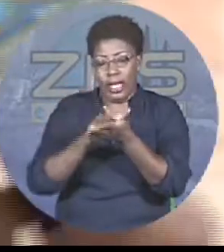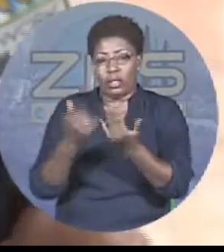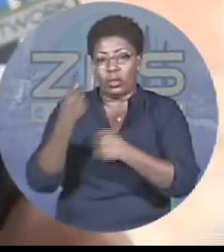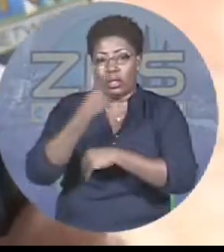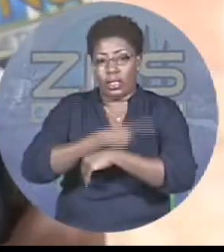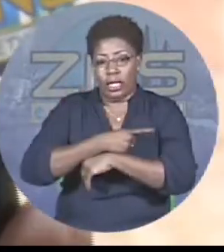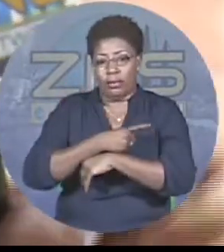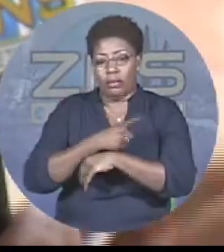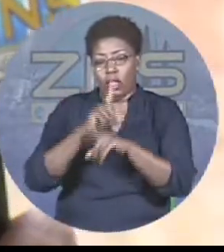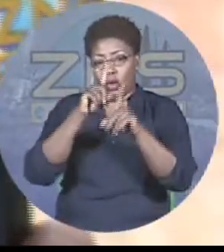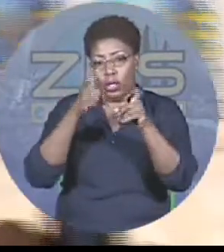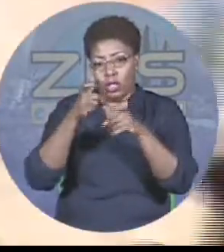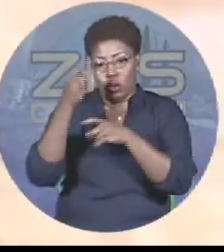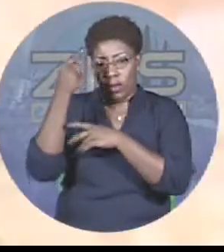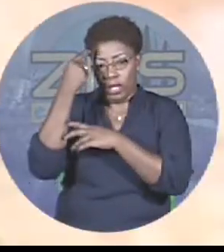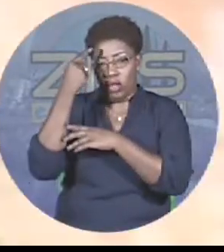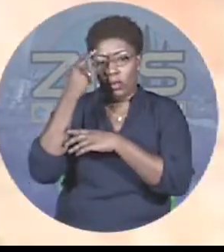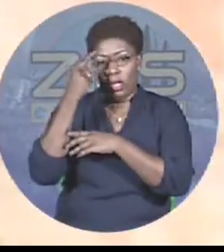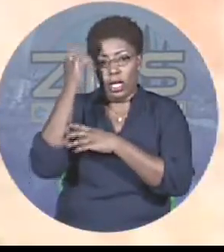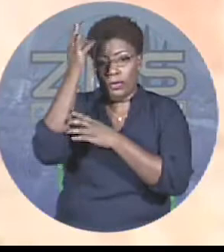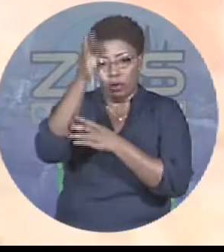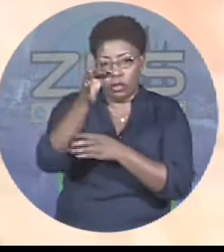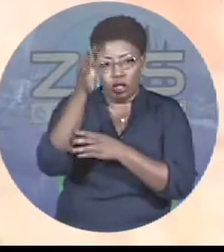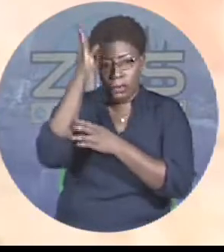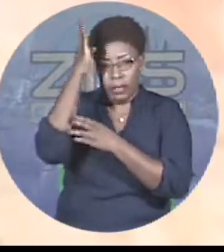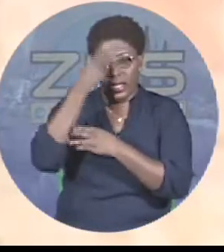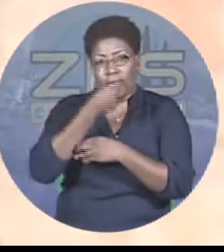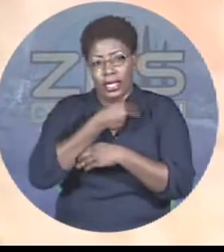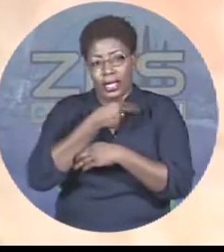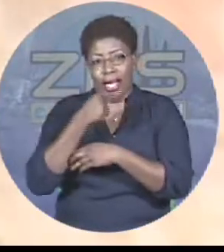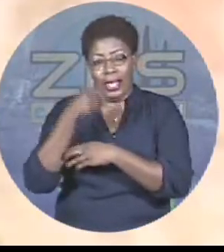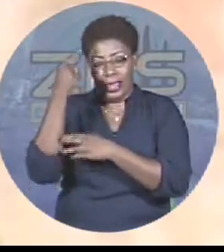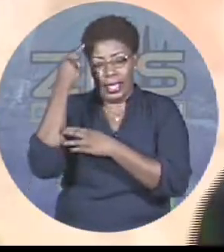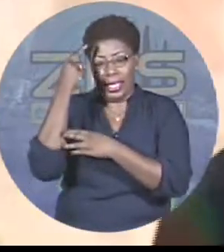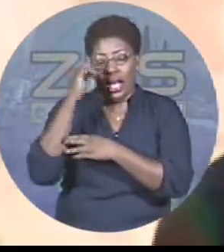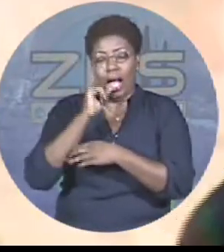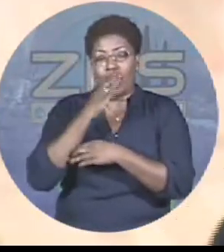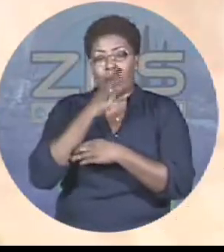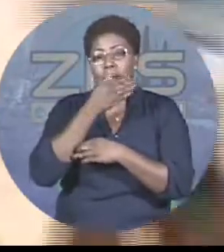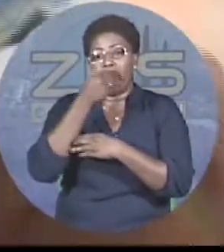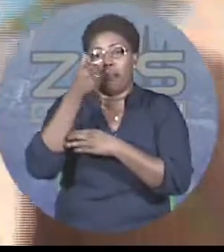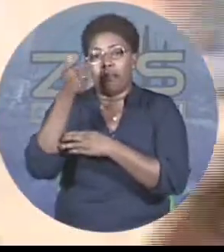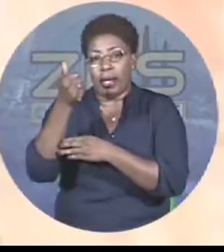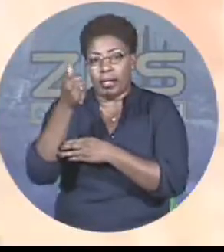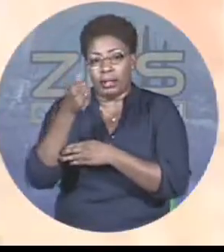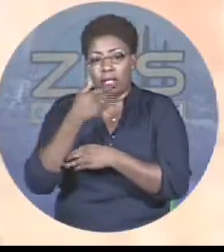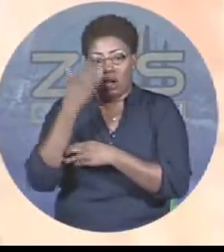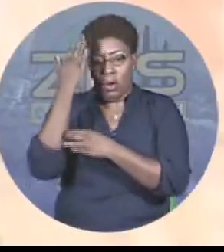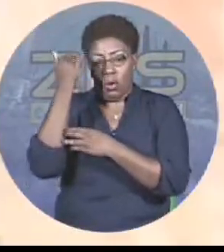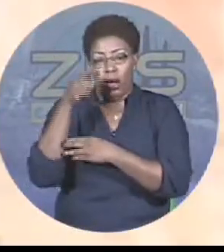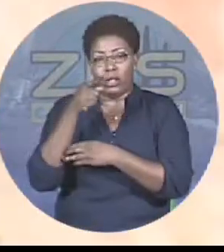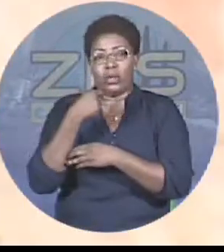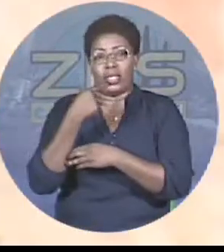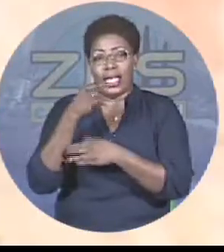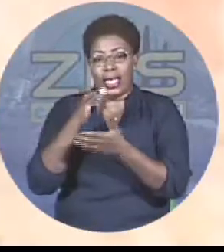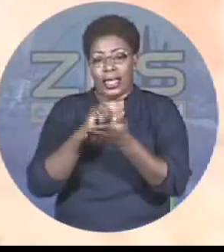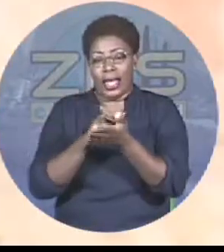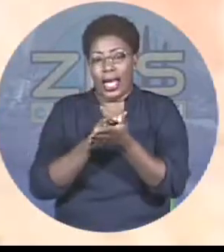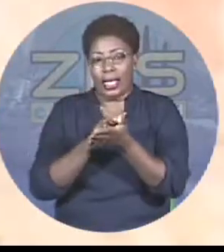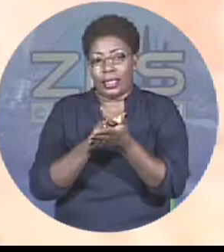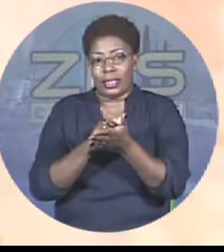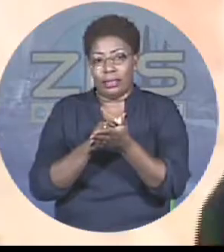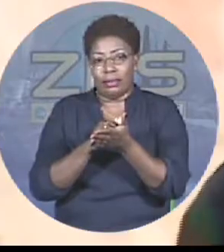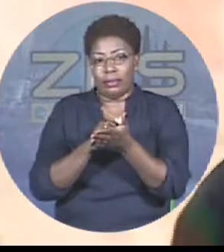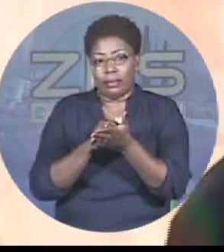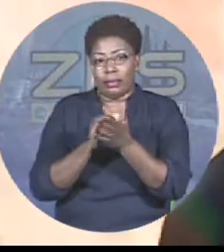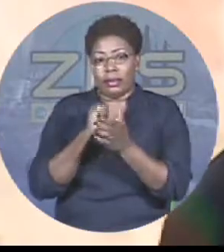In the future, you think you could be like a future Buddy Hield? No, so I think I could be better than Buddy Hield. Yeah, why you say that? Because I won't